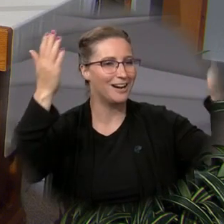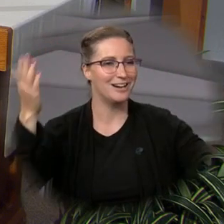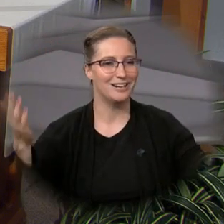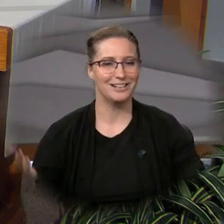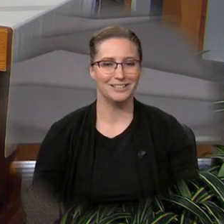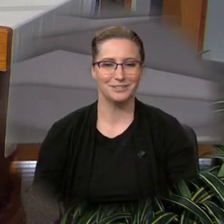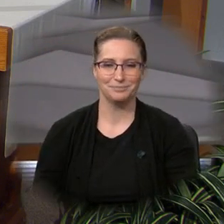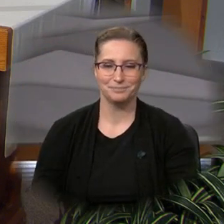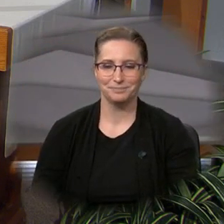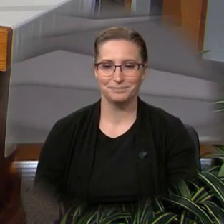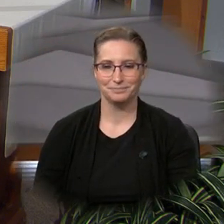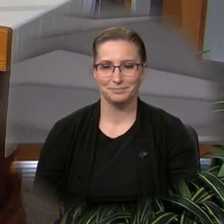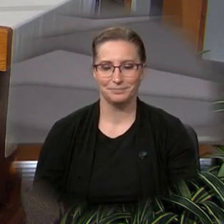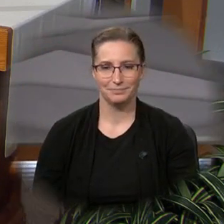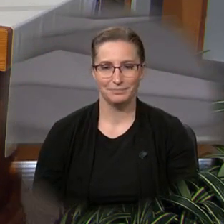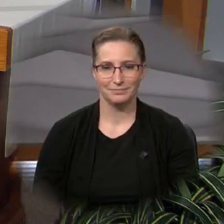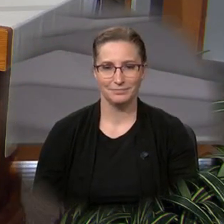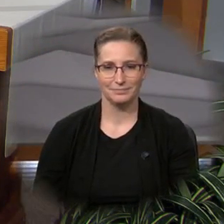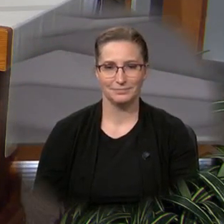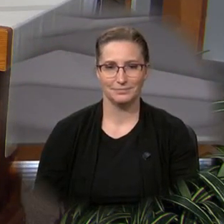Alleluia.